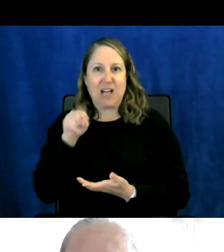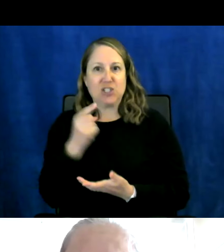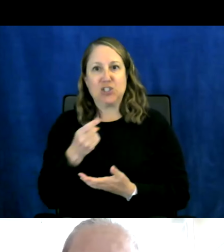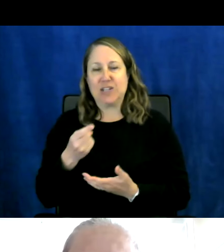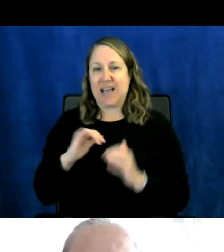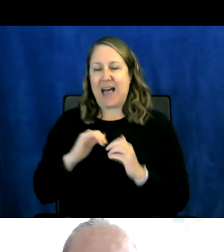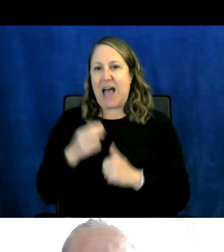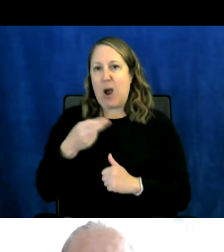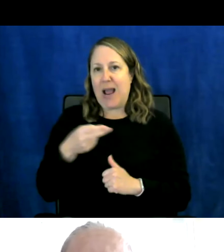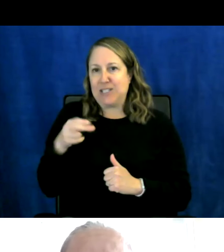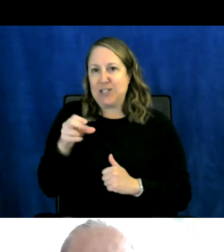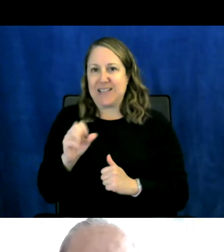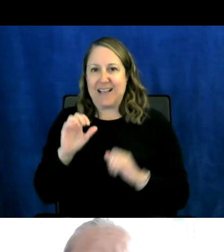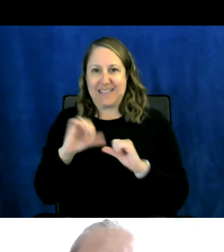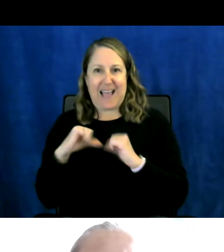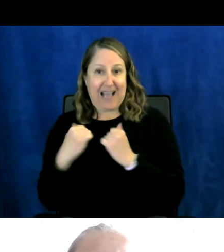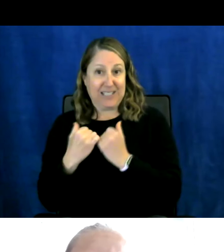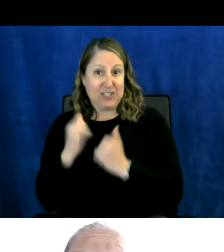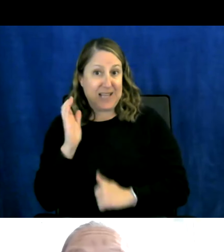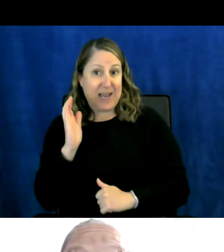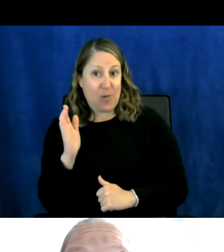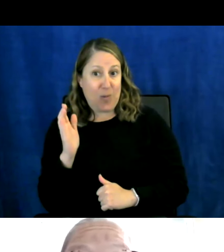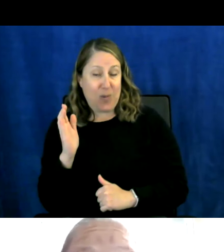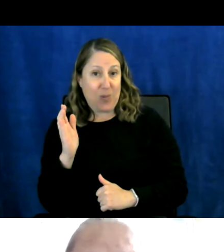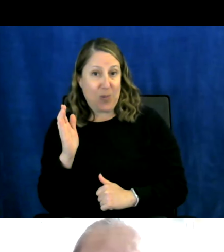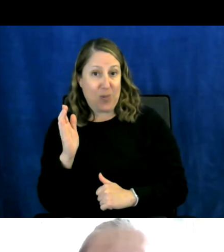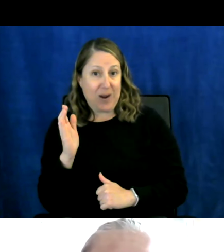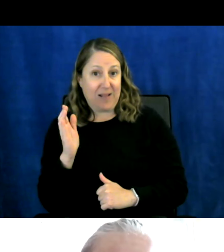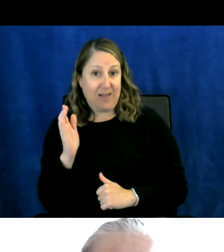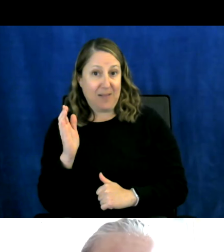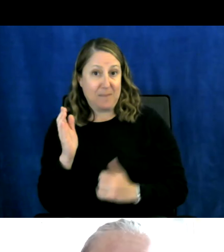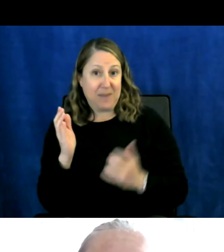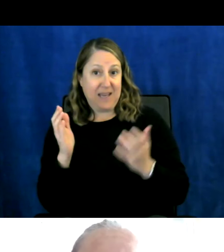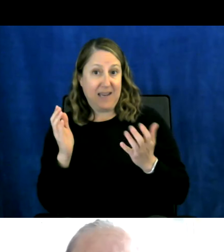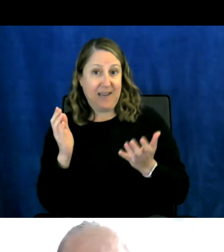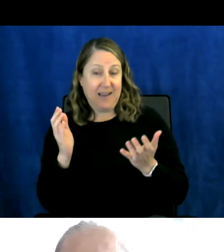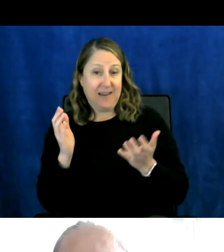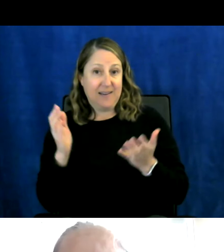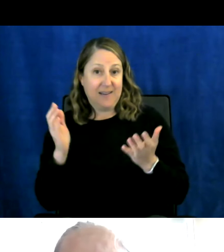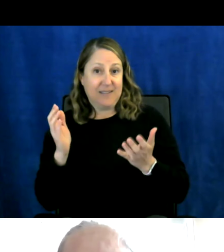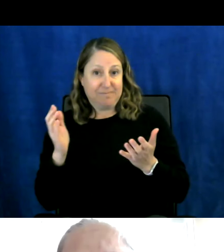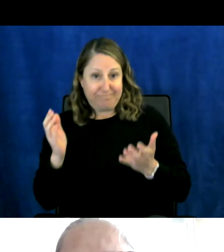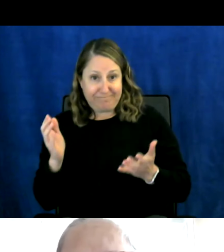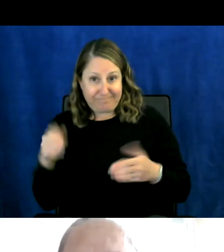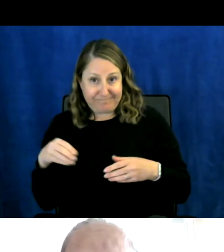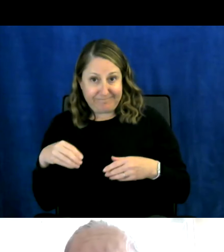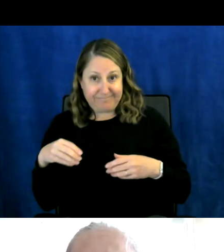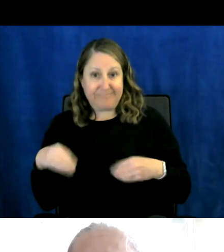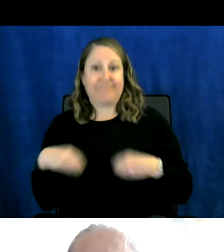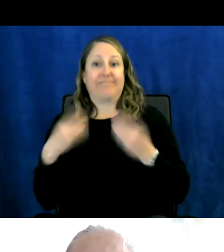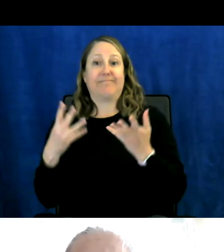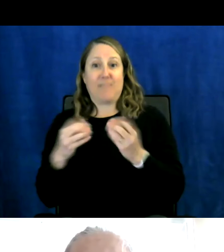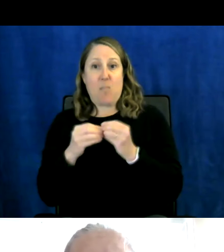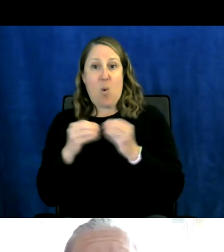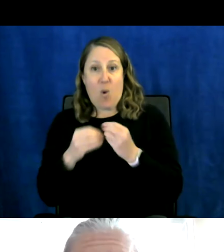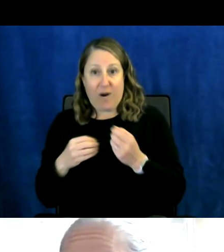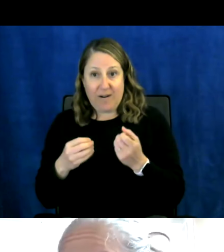HHS agency will be lifting up in terms of new investments, but also look